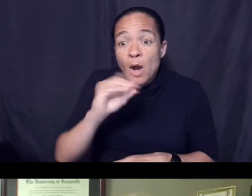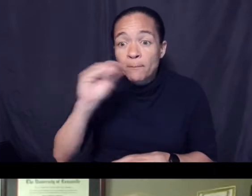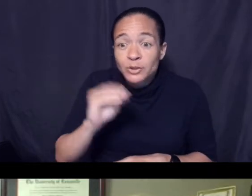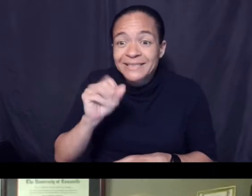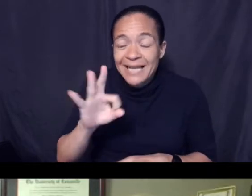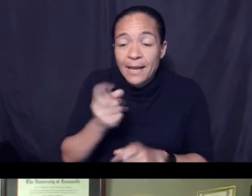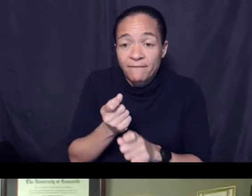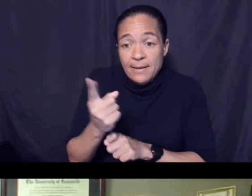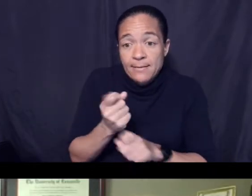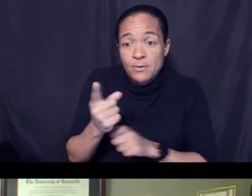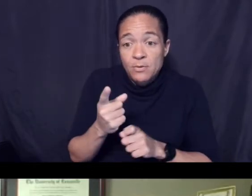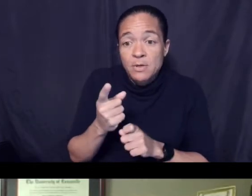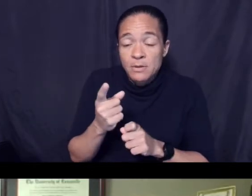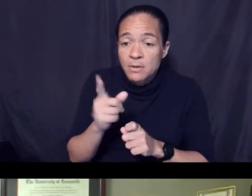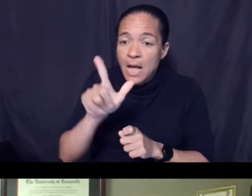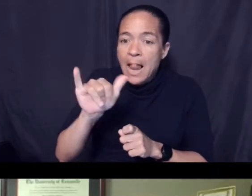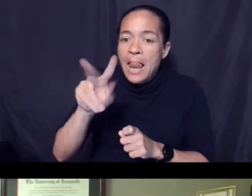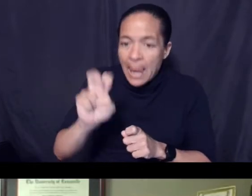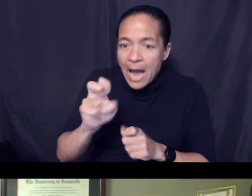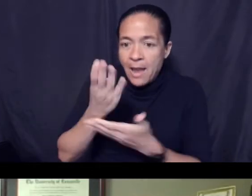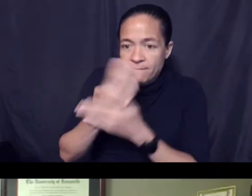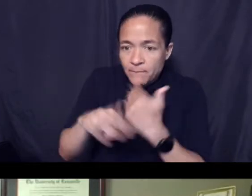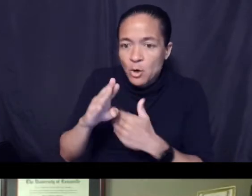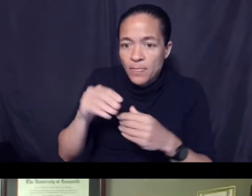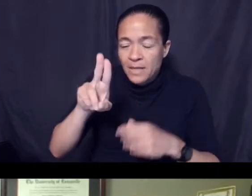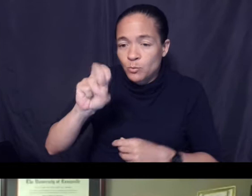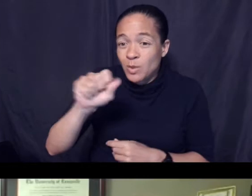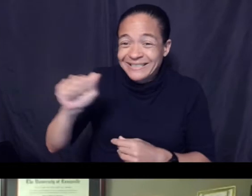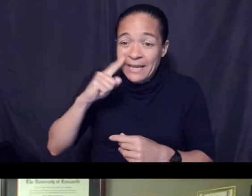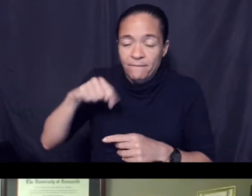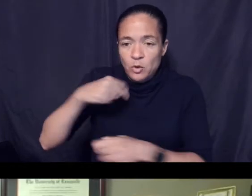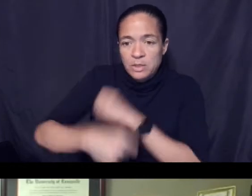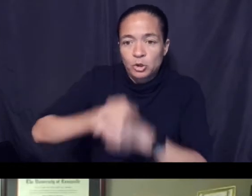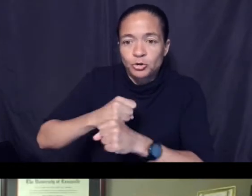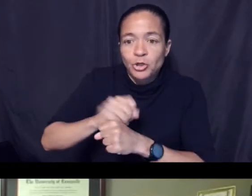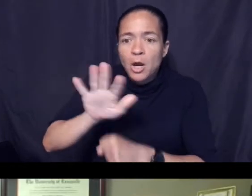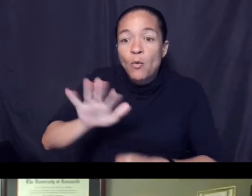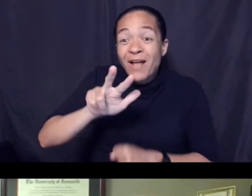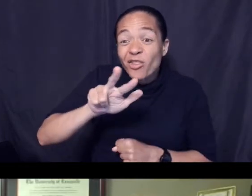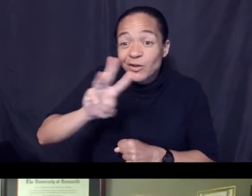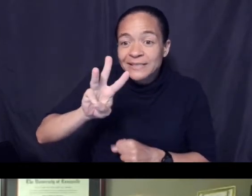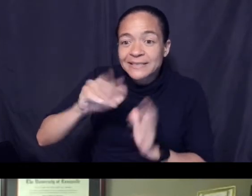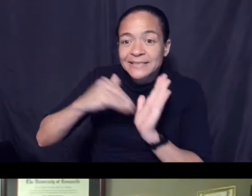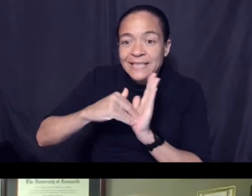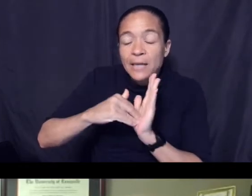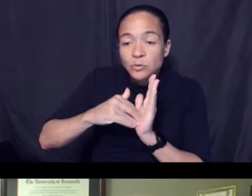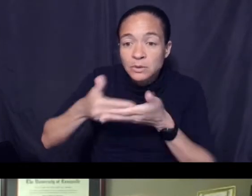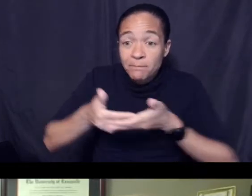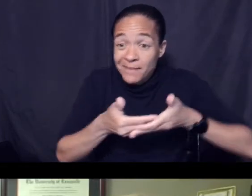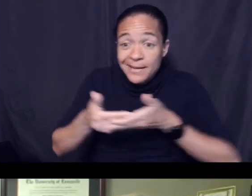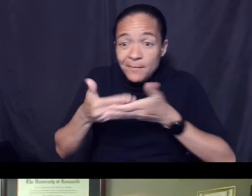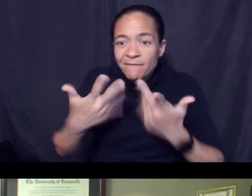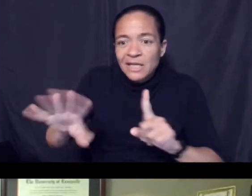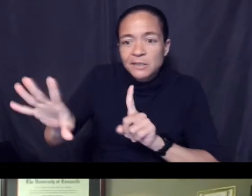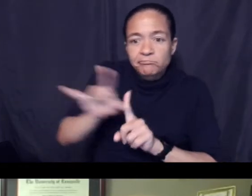1% of annual live births in our country for this year, roughly 36,000 infants in the US